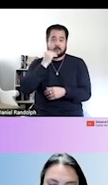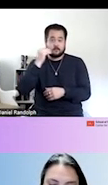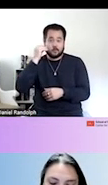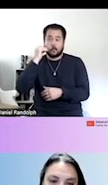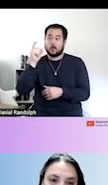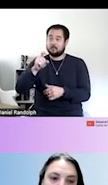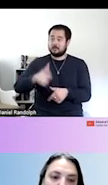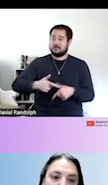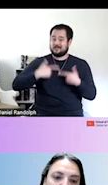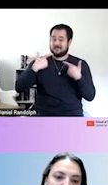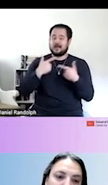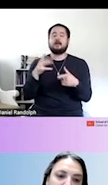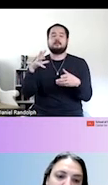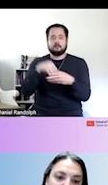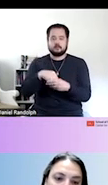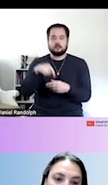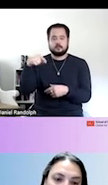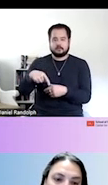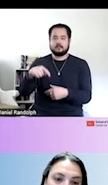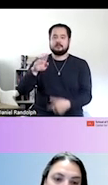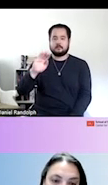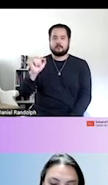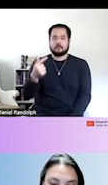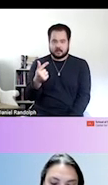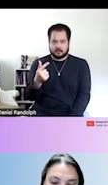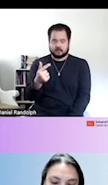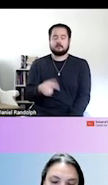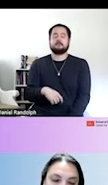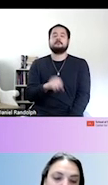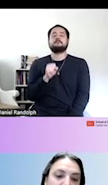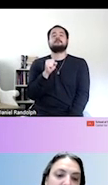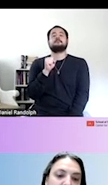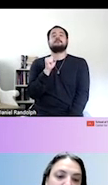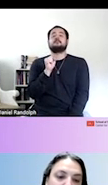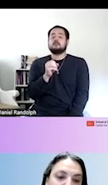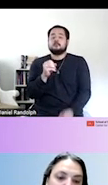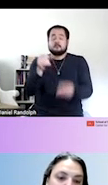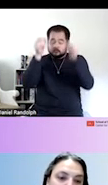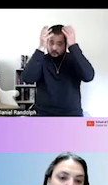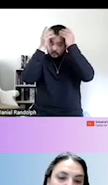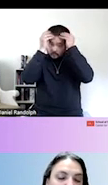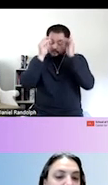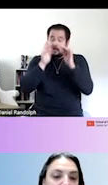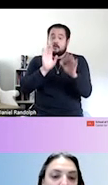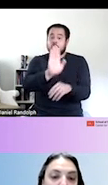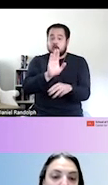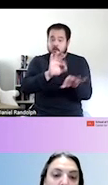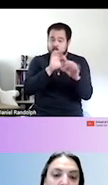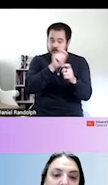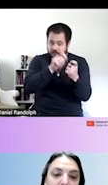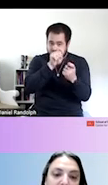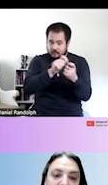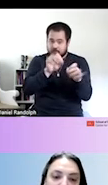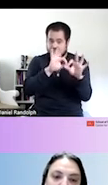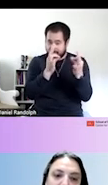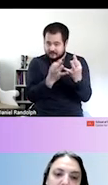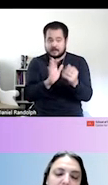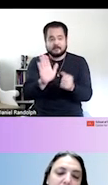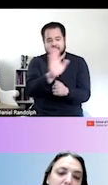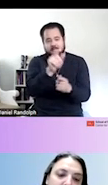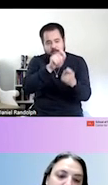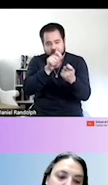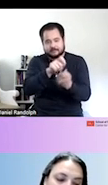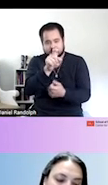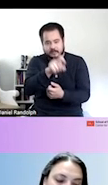emergencies and disasters, we want to think about your family and their needs, and then your which might need things like water, batteries,